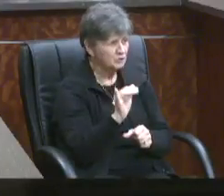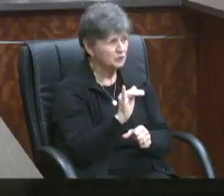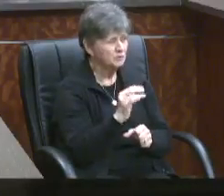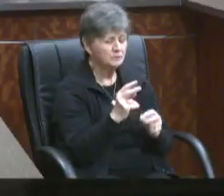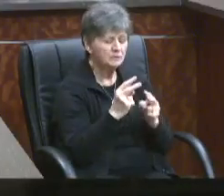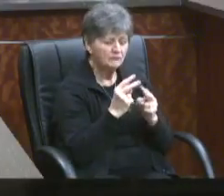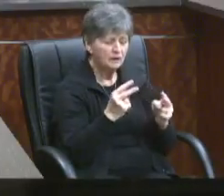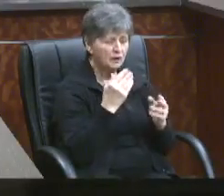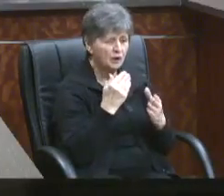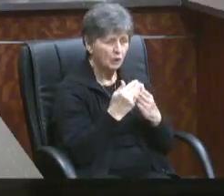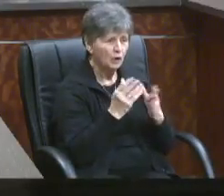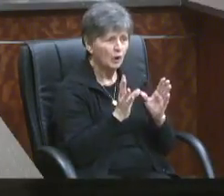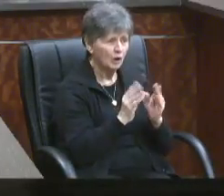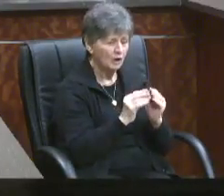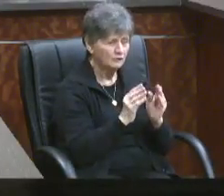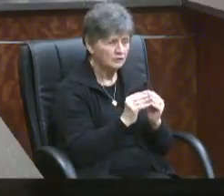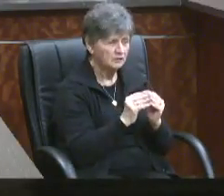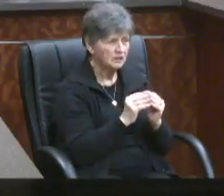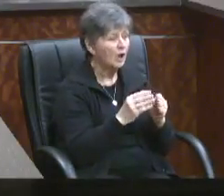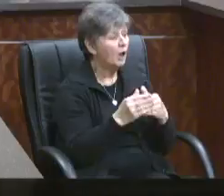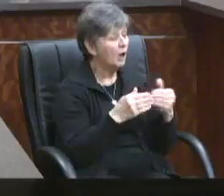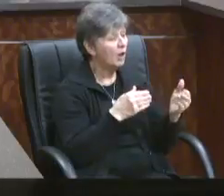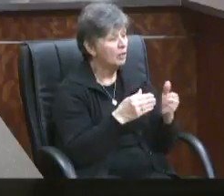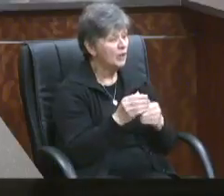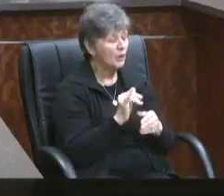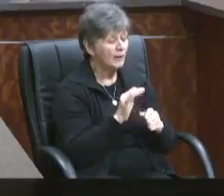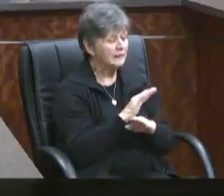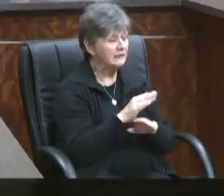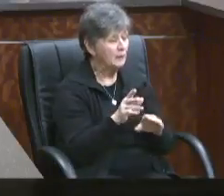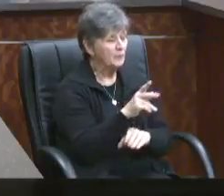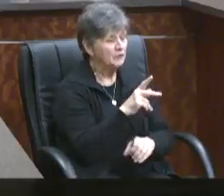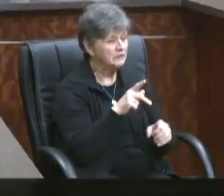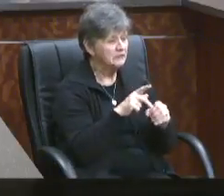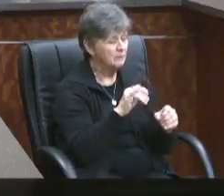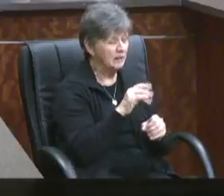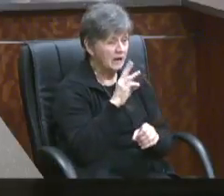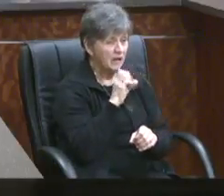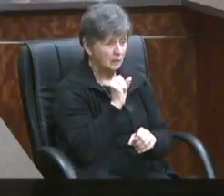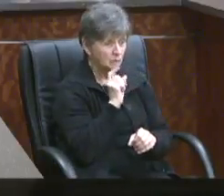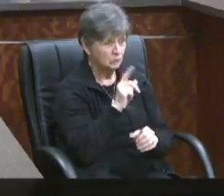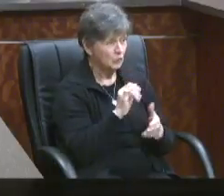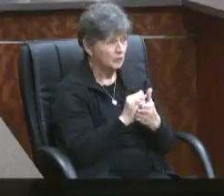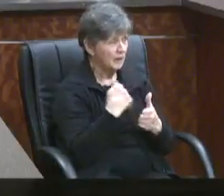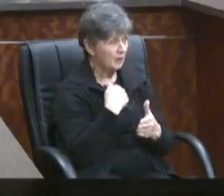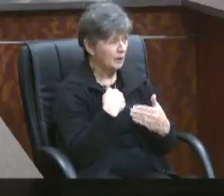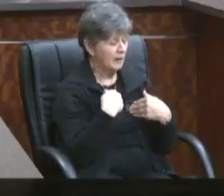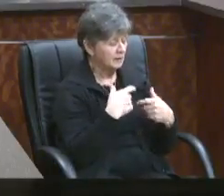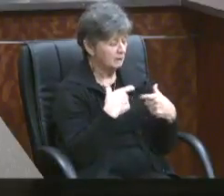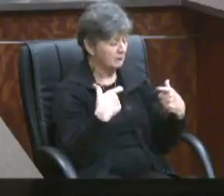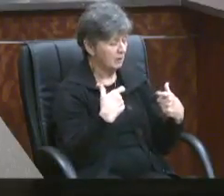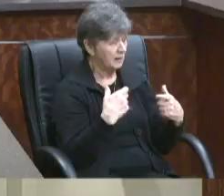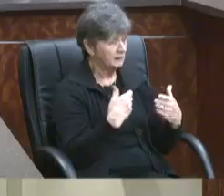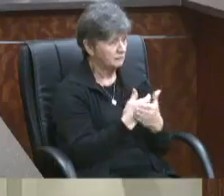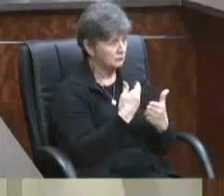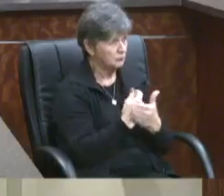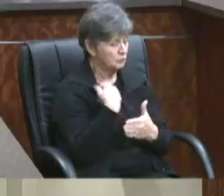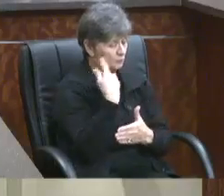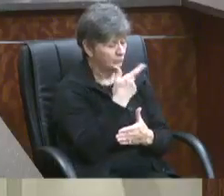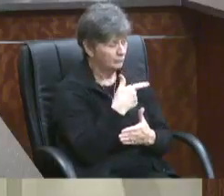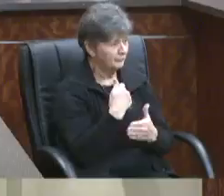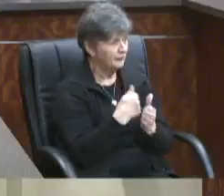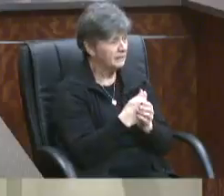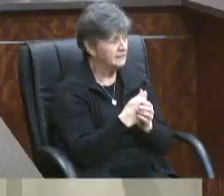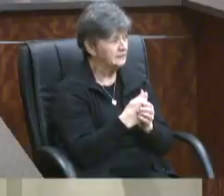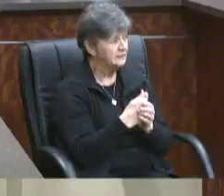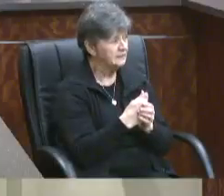conference. Although I didn't participate, I was told we had a lot of new faces and members of council, and the staff took part in